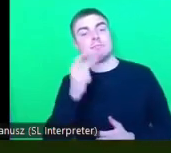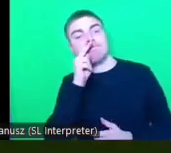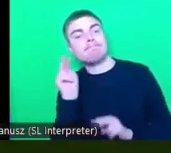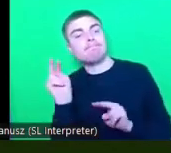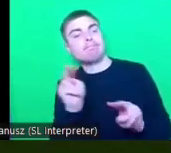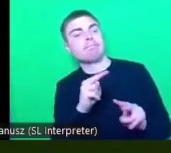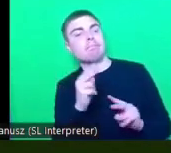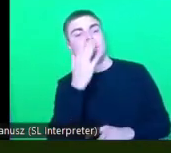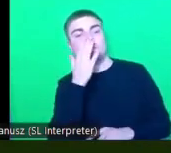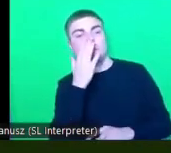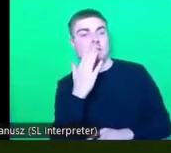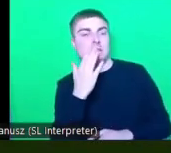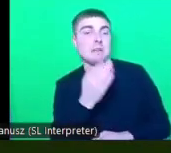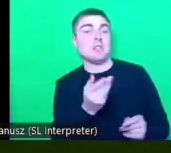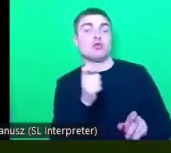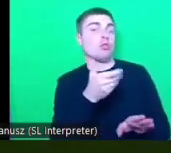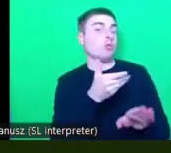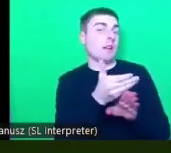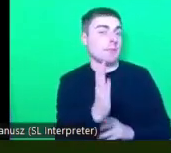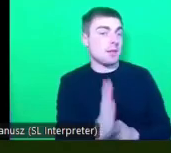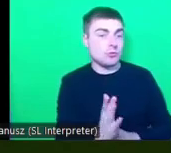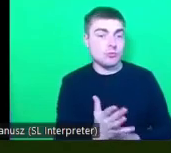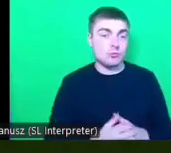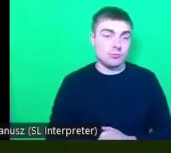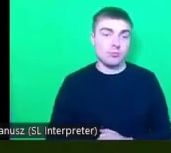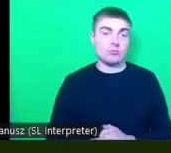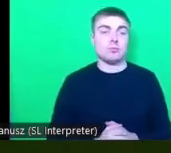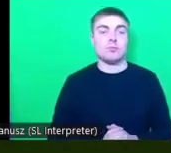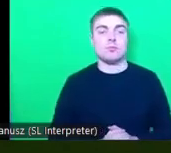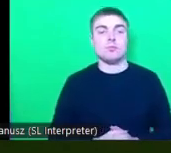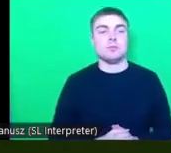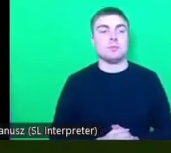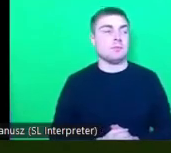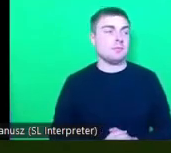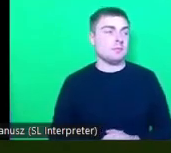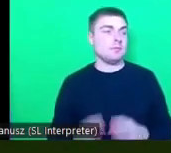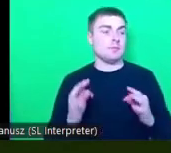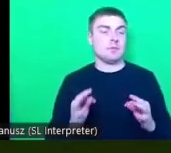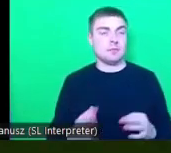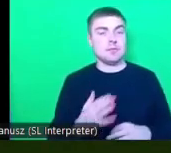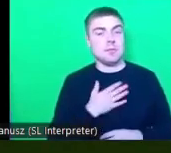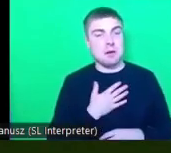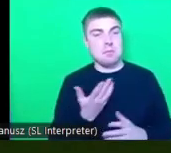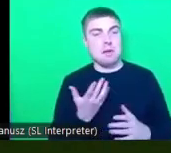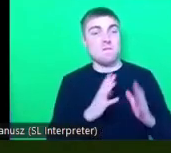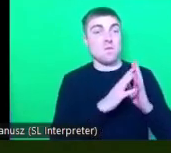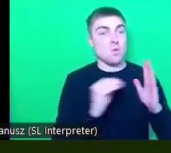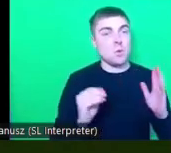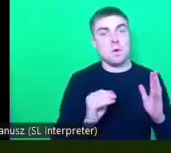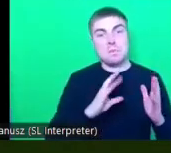in the future. So this is just a pattern that we have seen now during the last years. So now I will